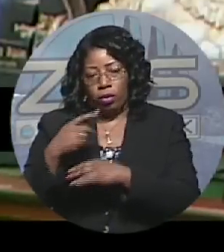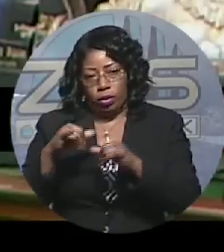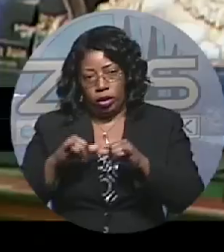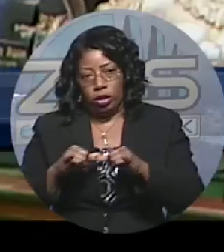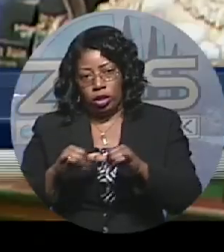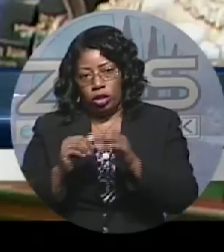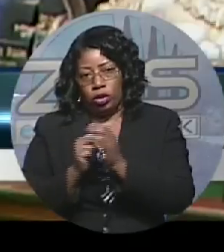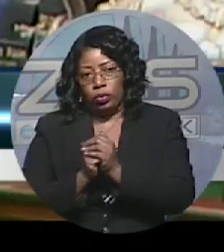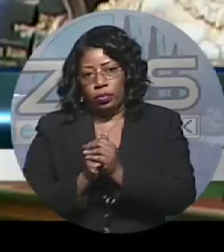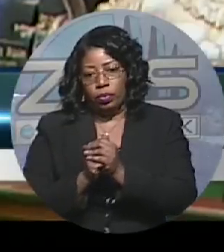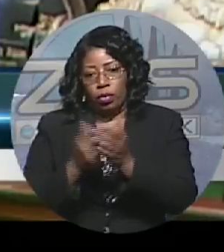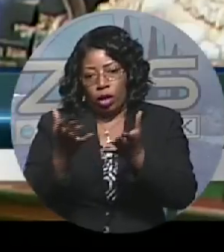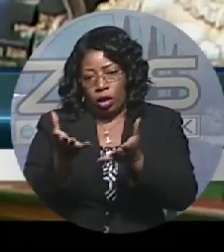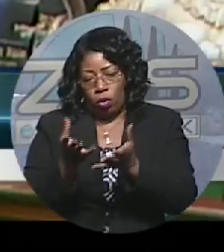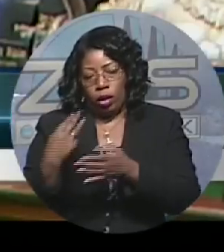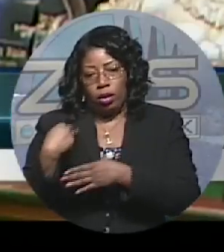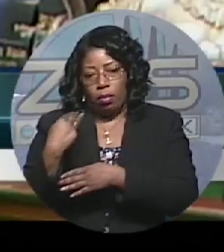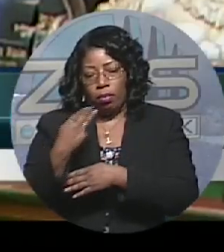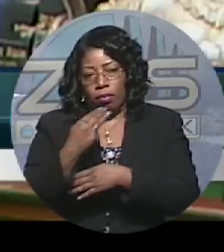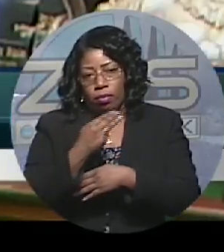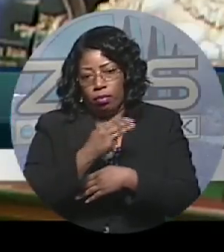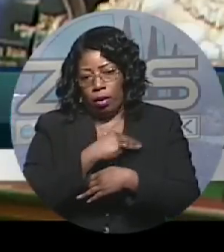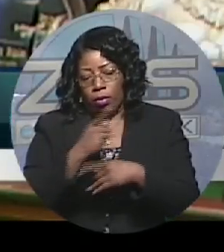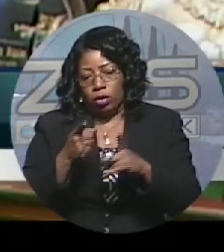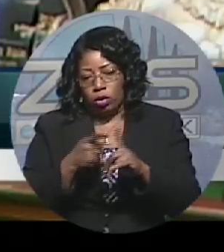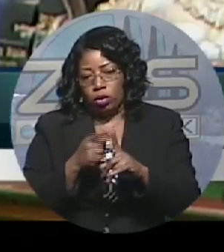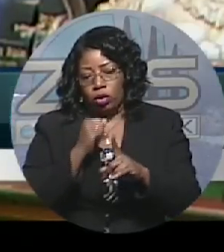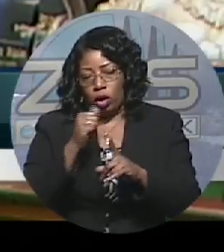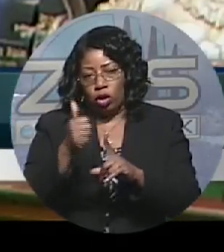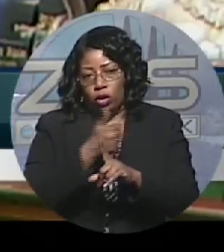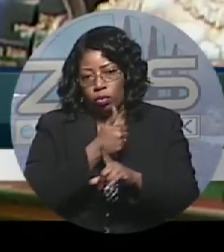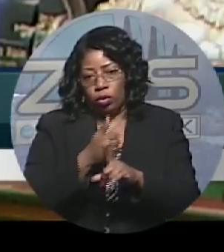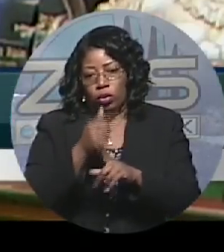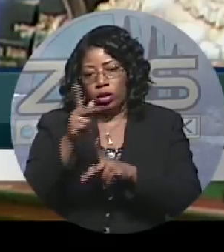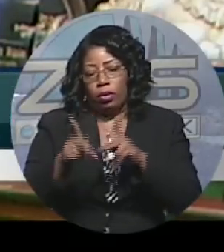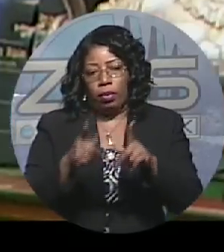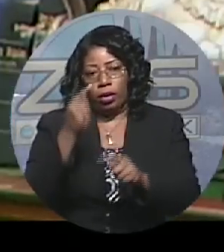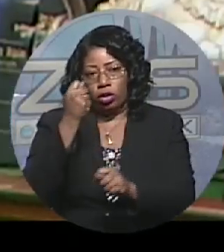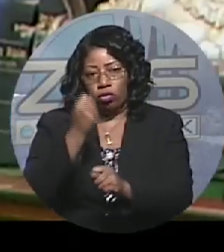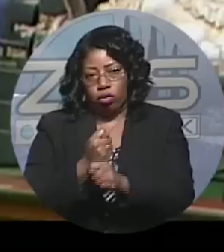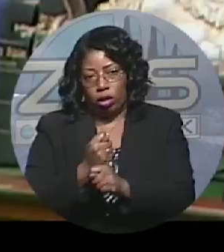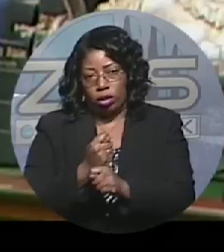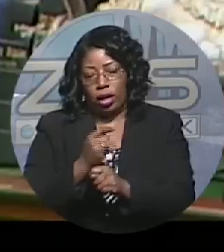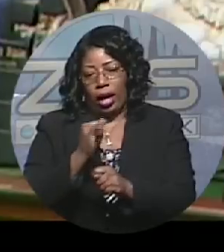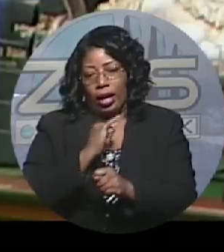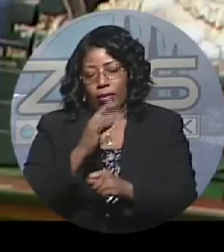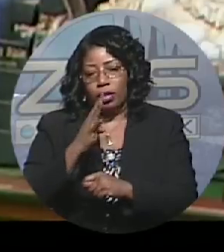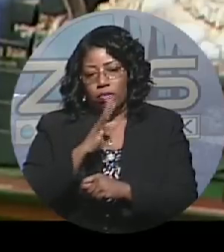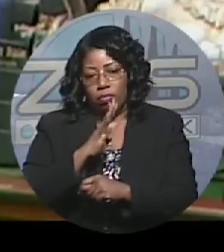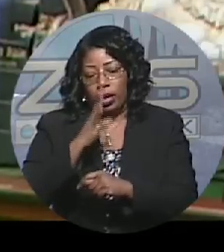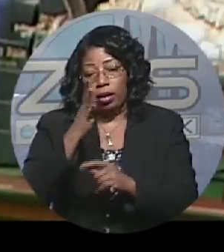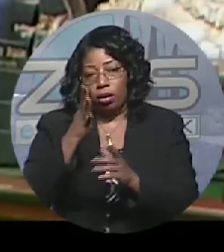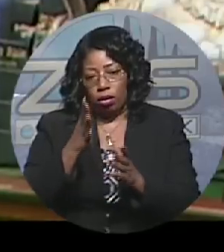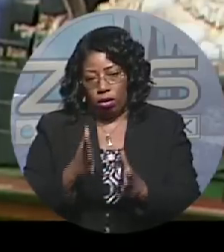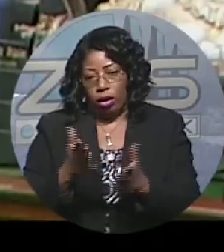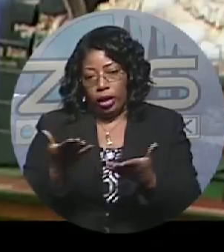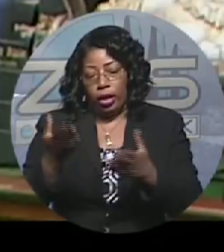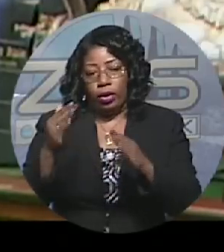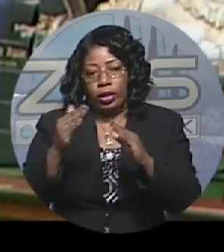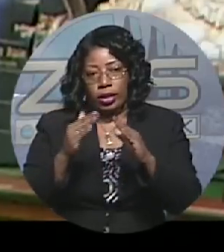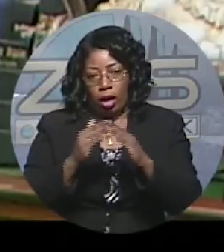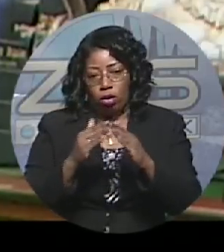their privilege to abuse the public's trust, I will, as long as I am Speaker of this House, continue